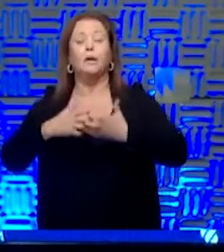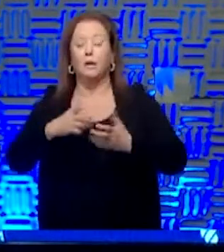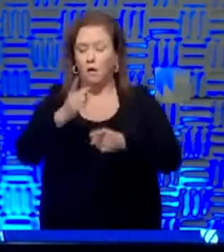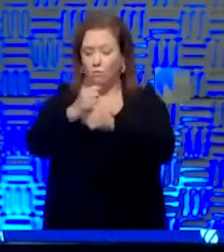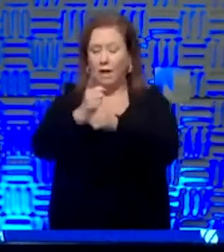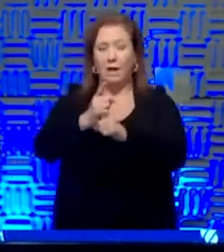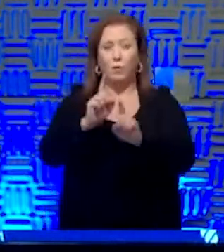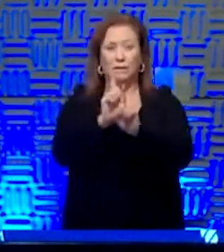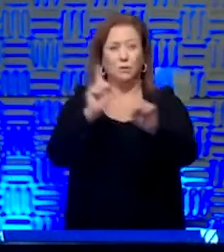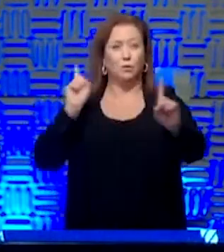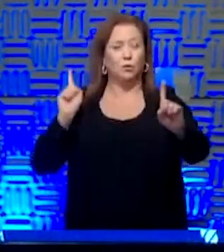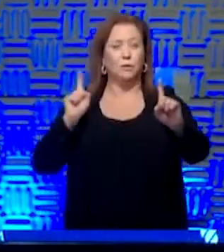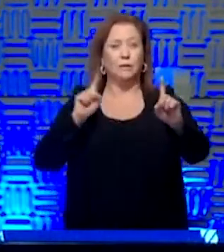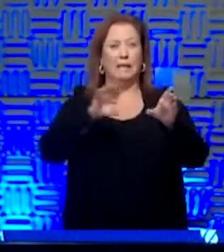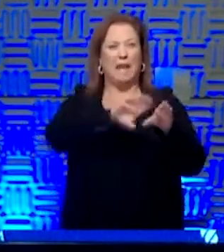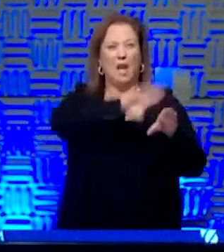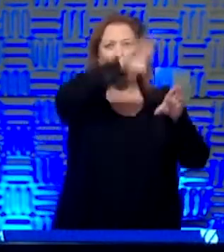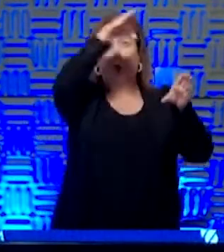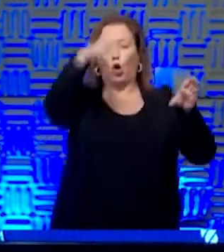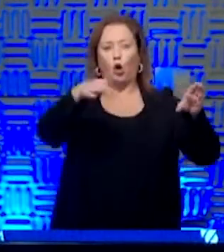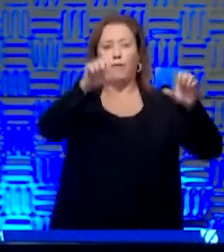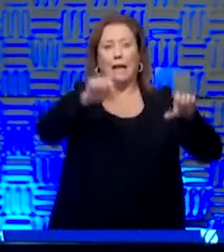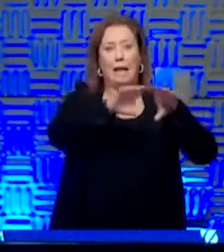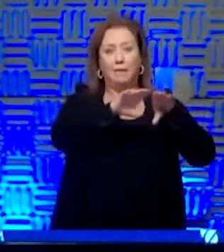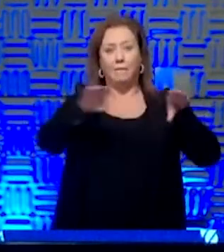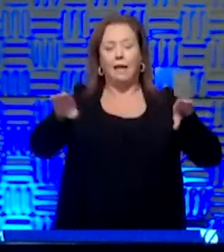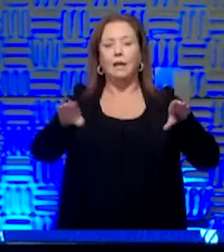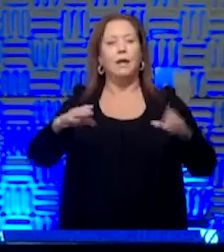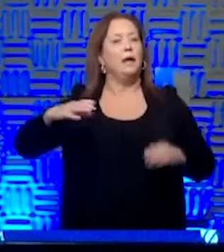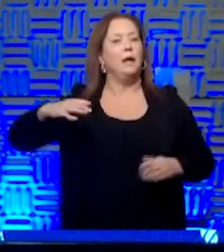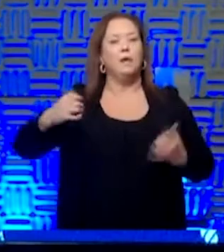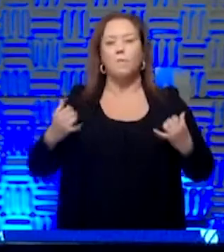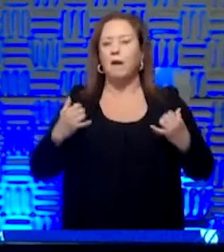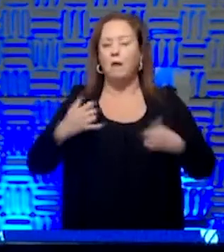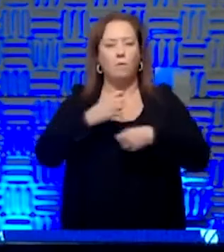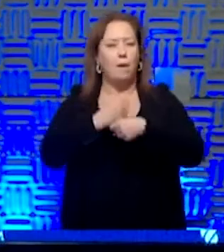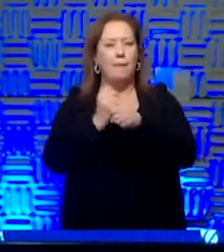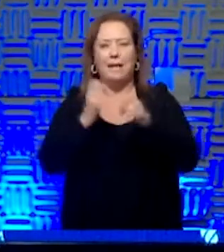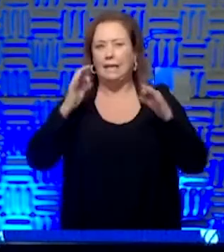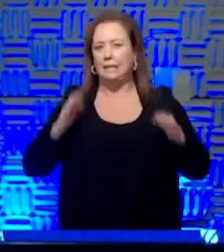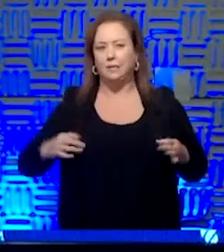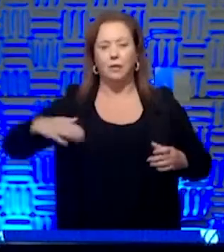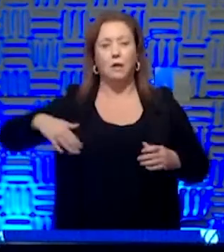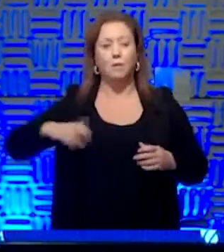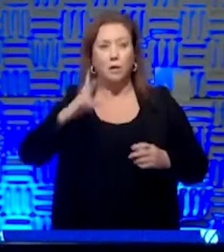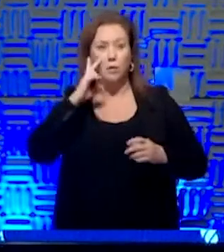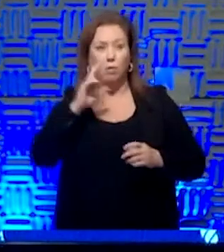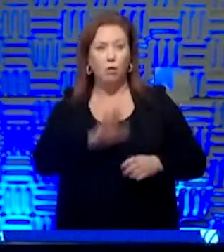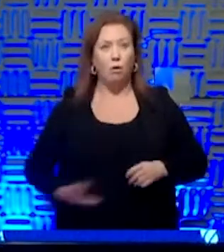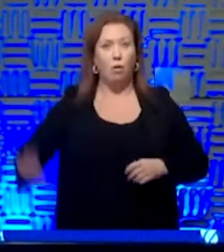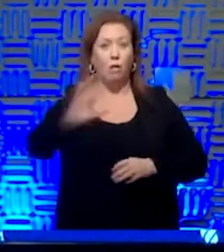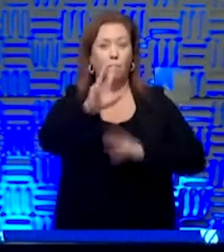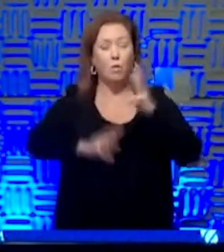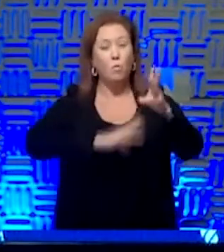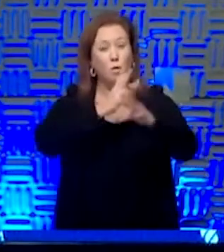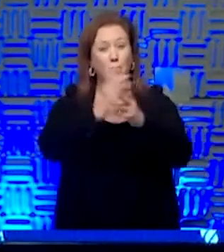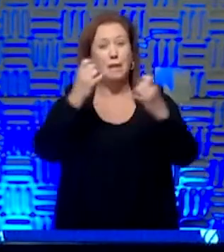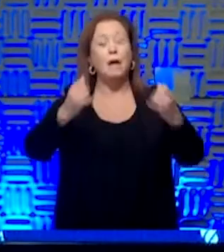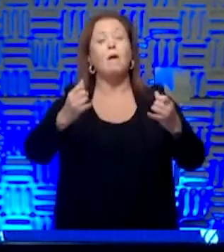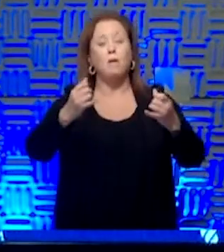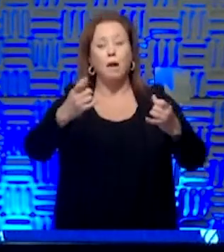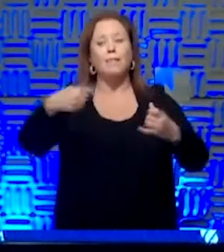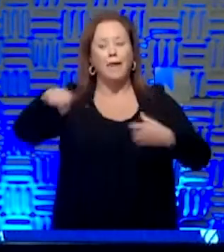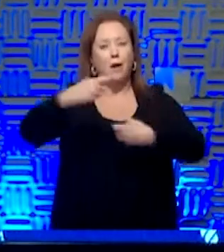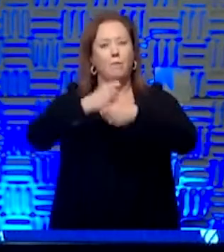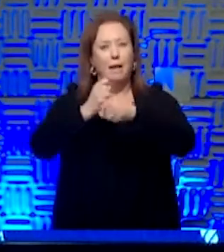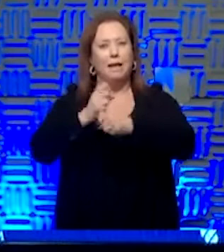curve. We don't have to make those kind of decisions, but I think you look around the world and you see places where those decisions have had to be